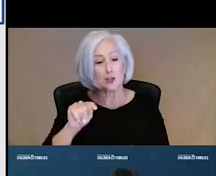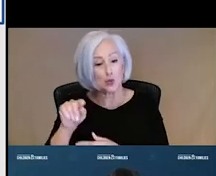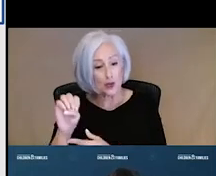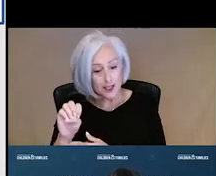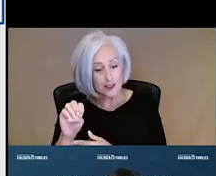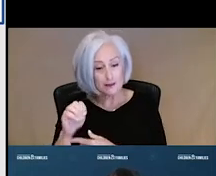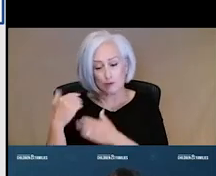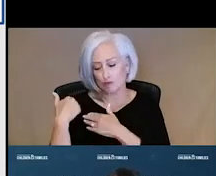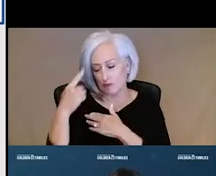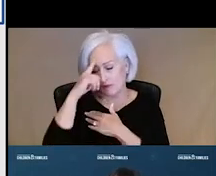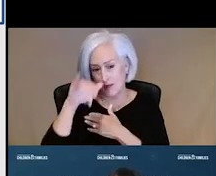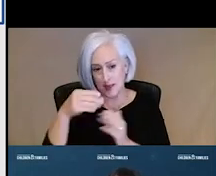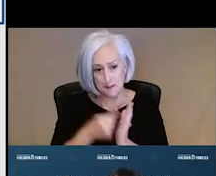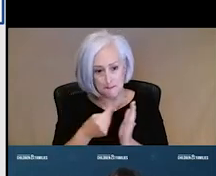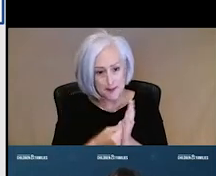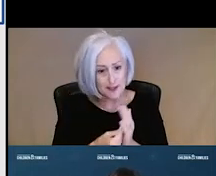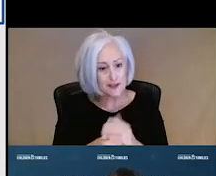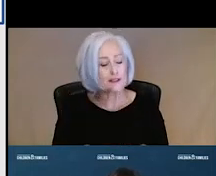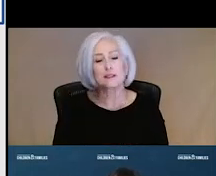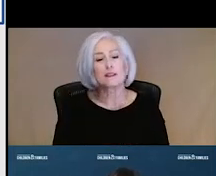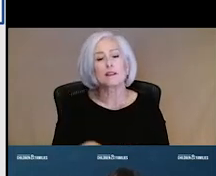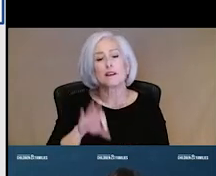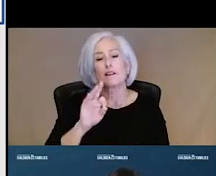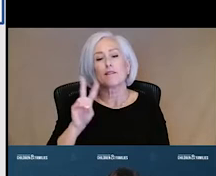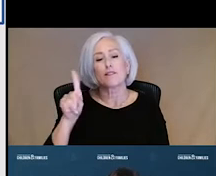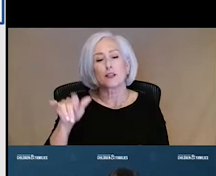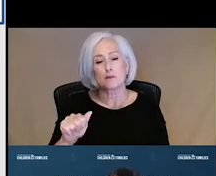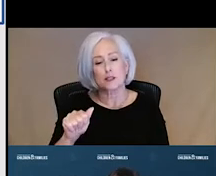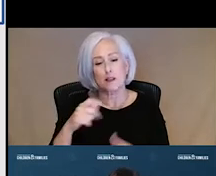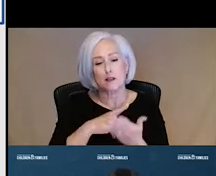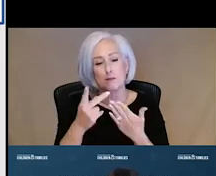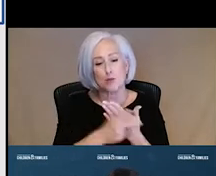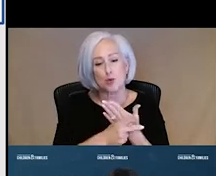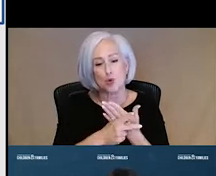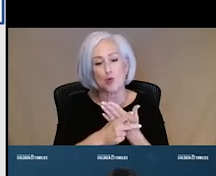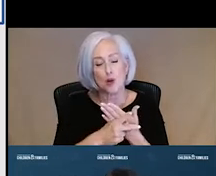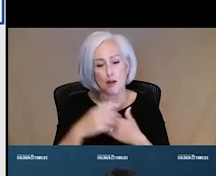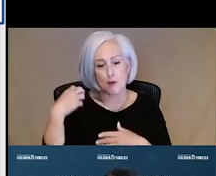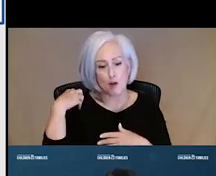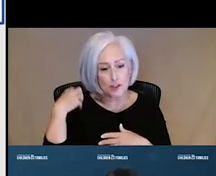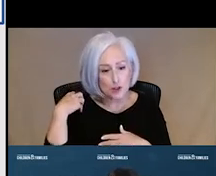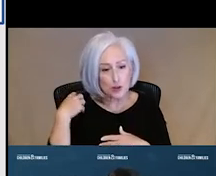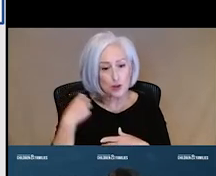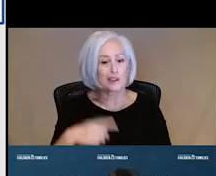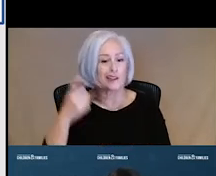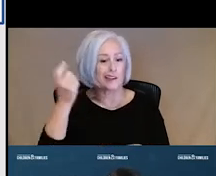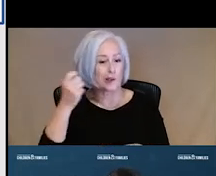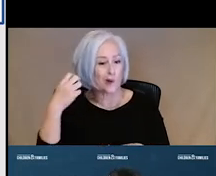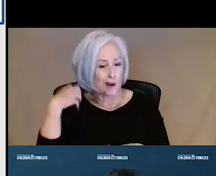the funds, your FVPSA program officer or the grants management officer. So reaching out